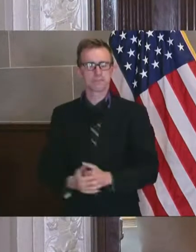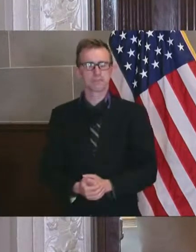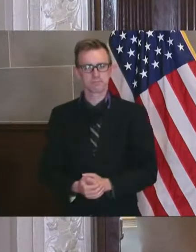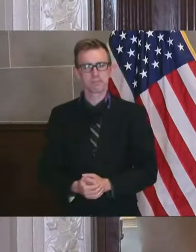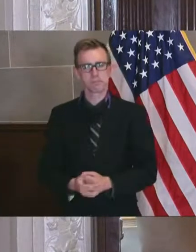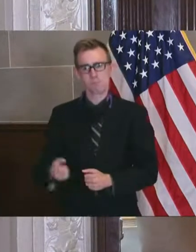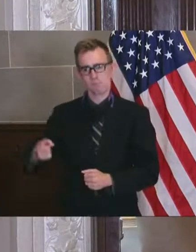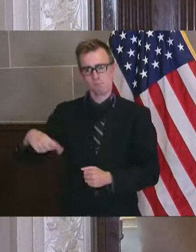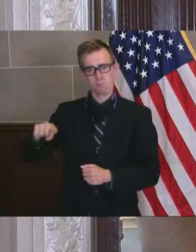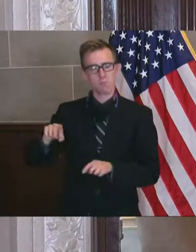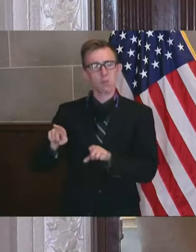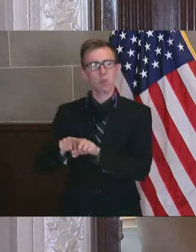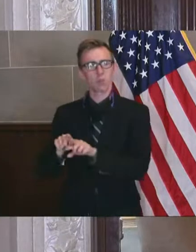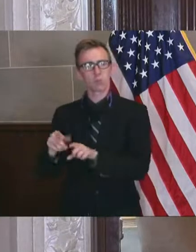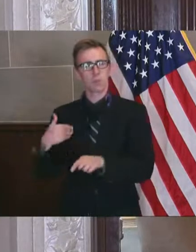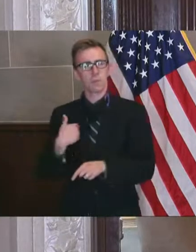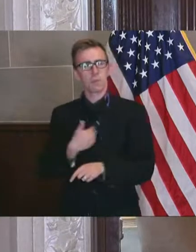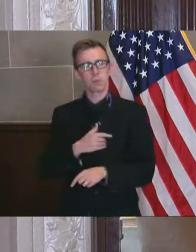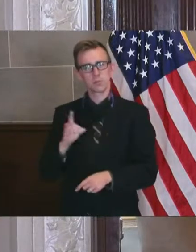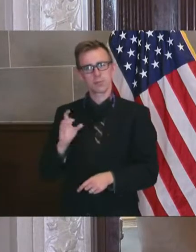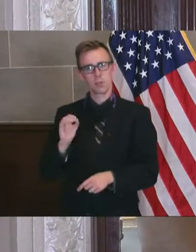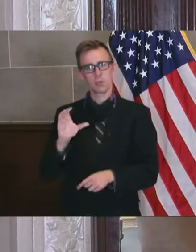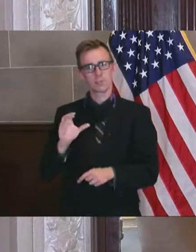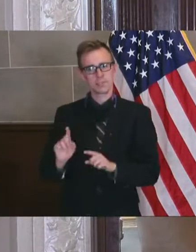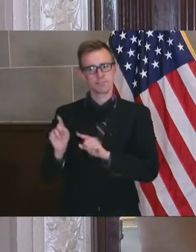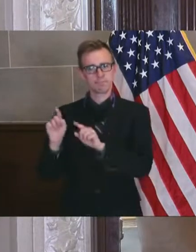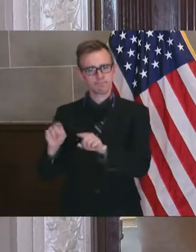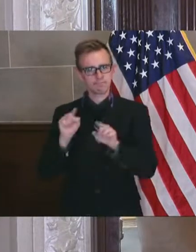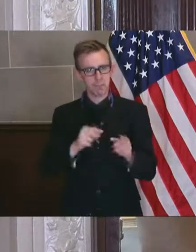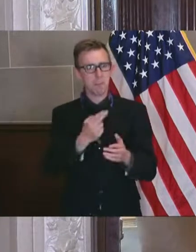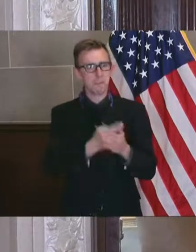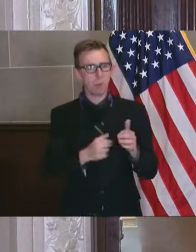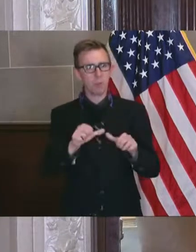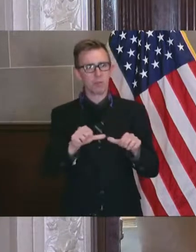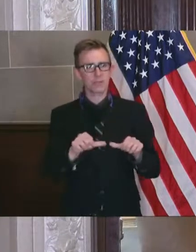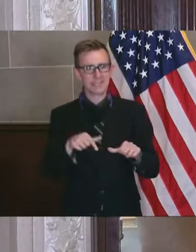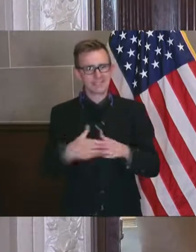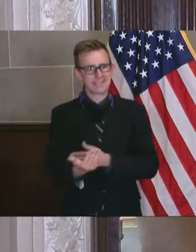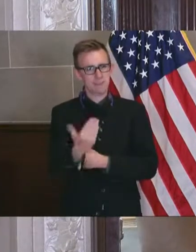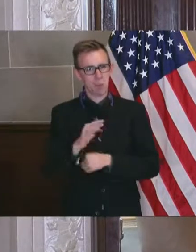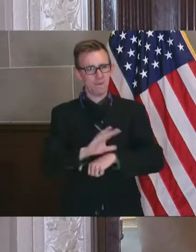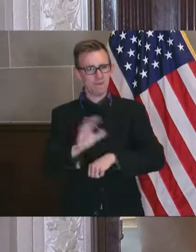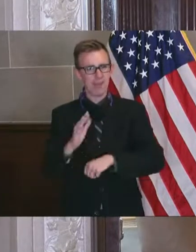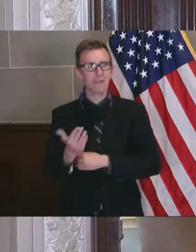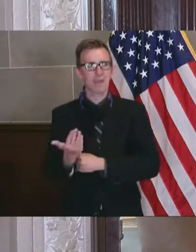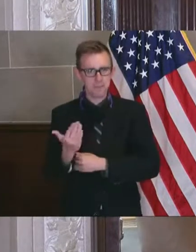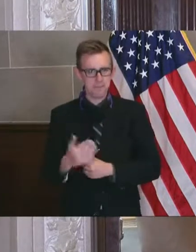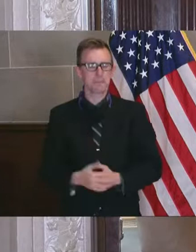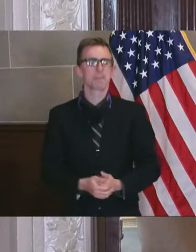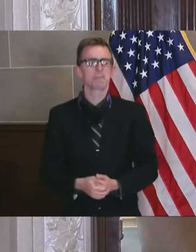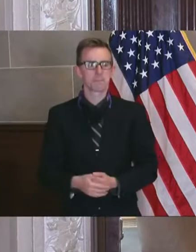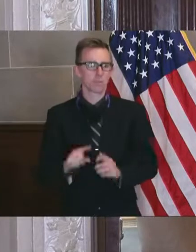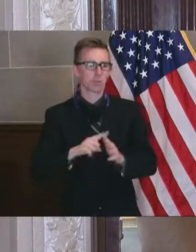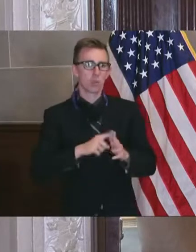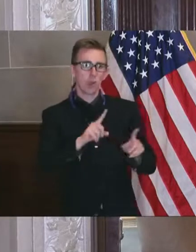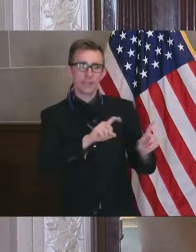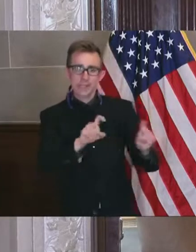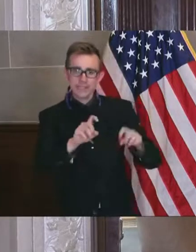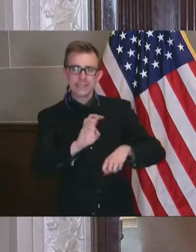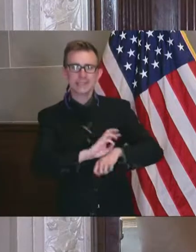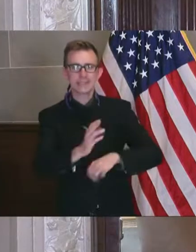along with members of DOC, were at both sites this morning at 5 a.m. and they began testing at 6